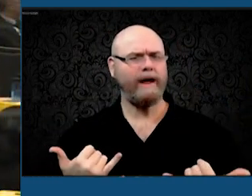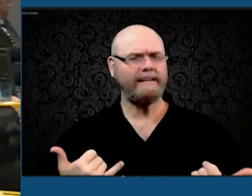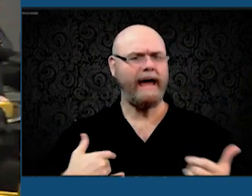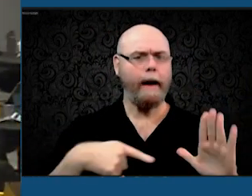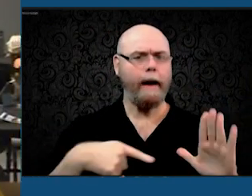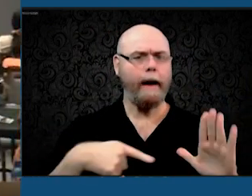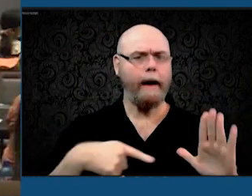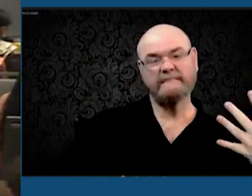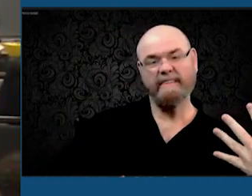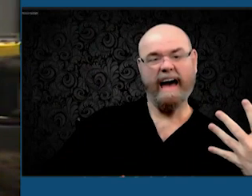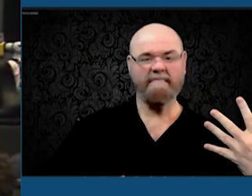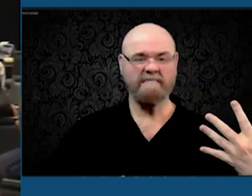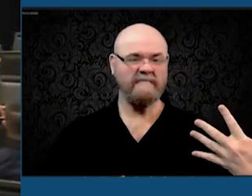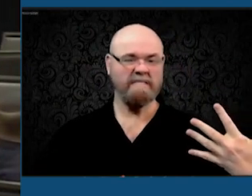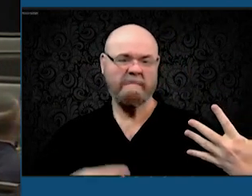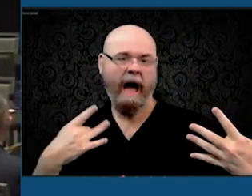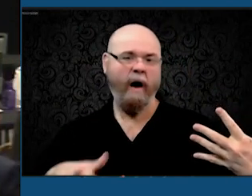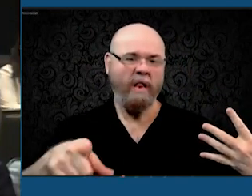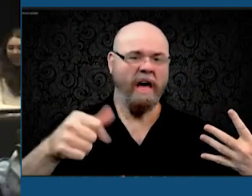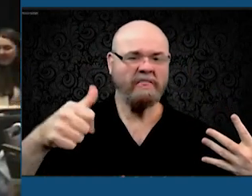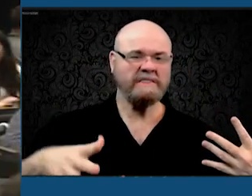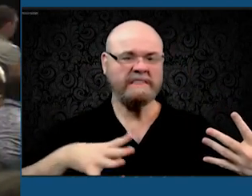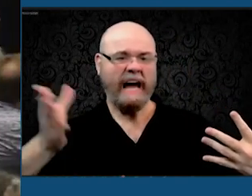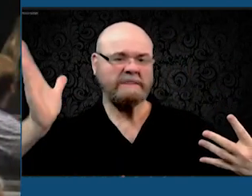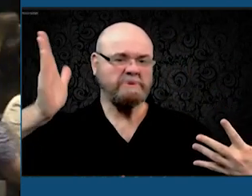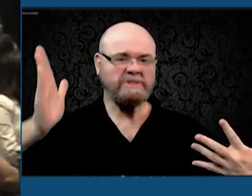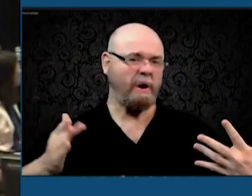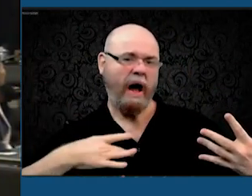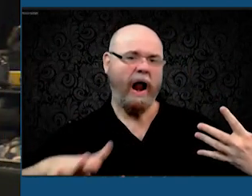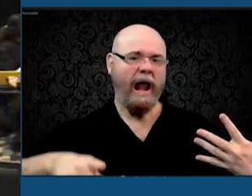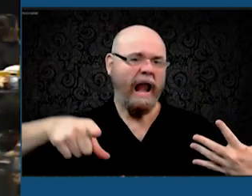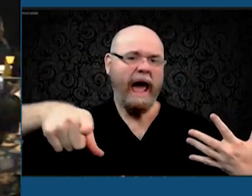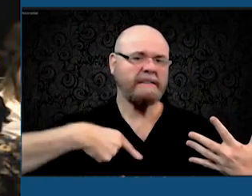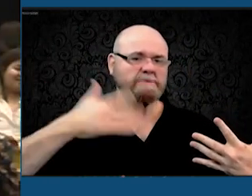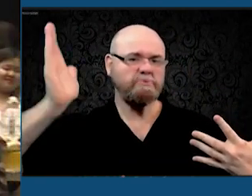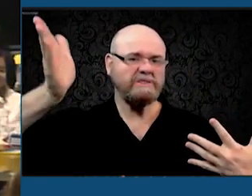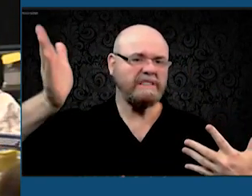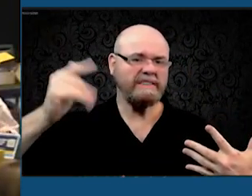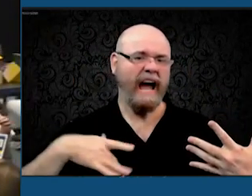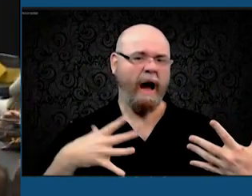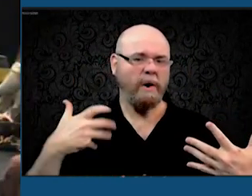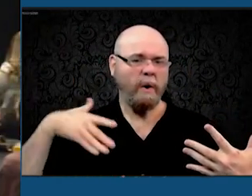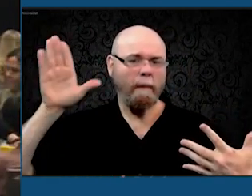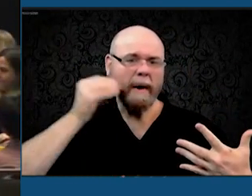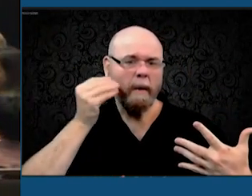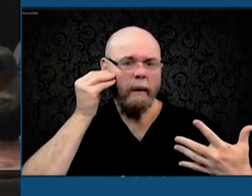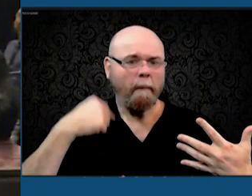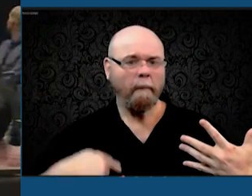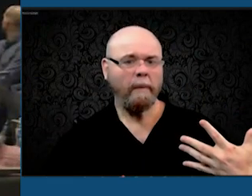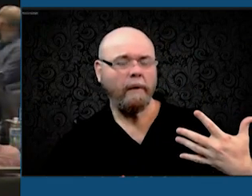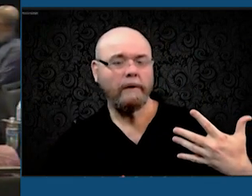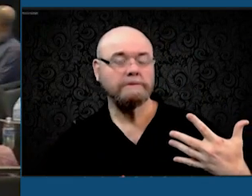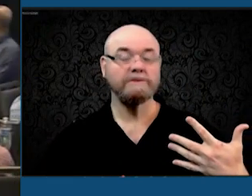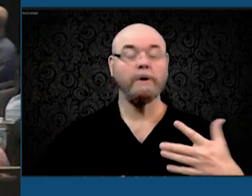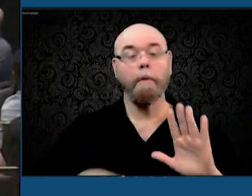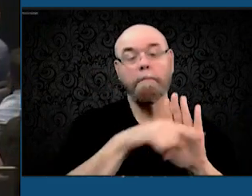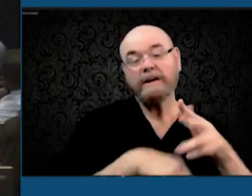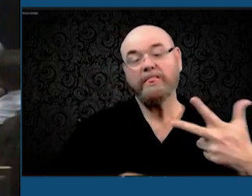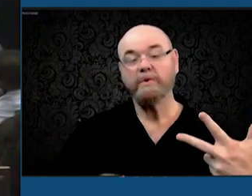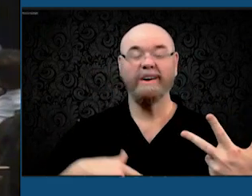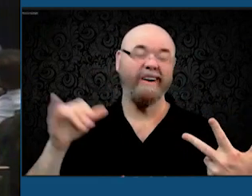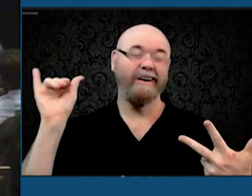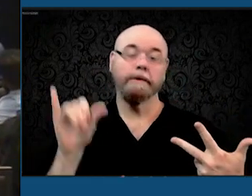thinking, I can't stand this guy, Mark. I don't like this presentation. I want to go home. -3, you're like, Mark's like every other class